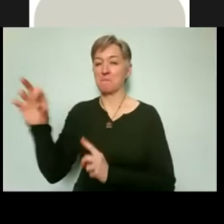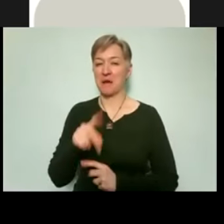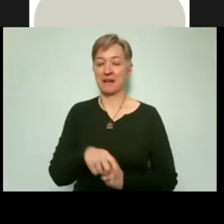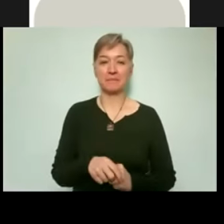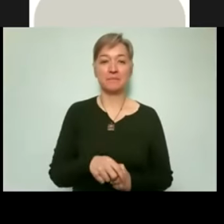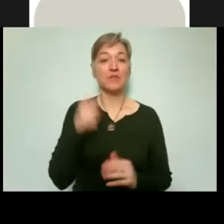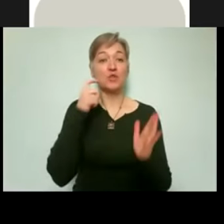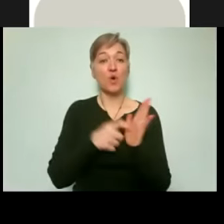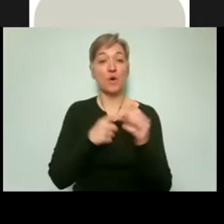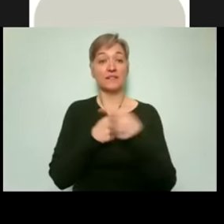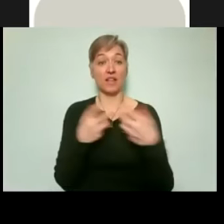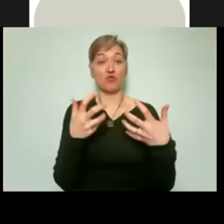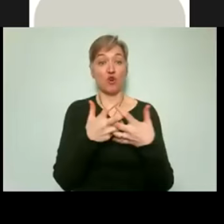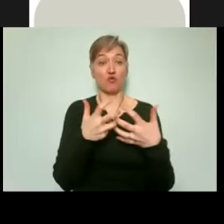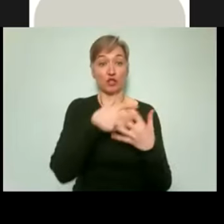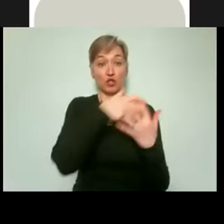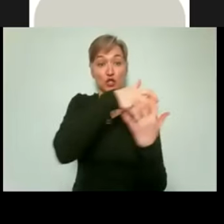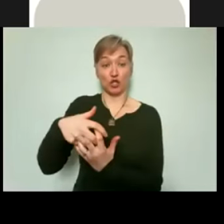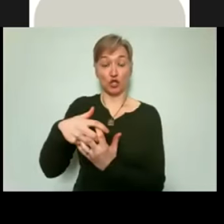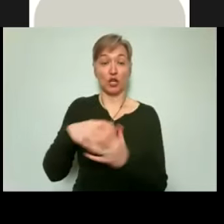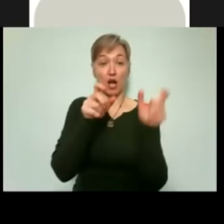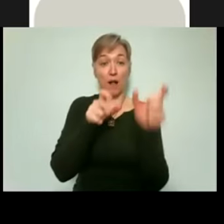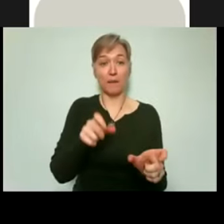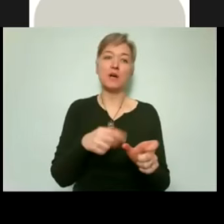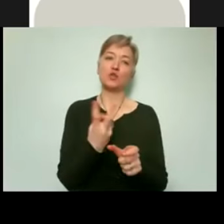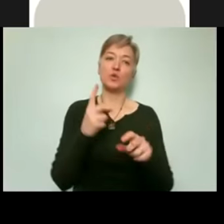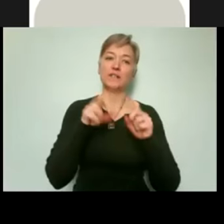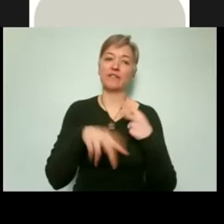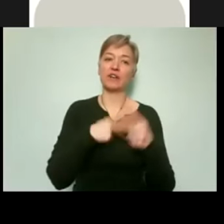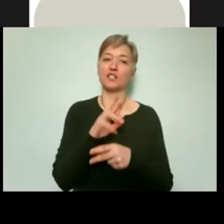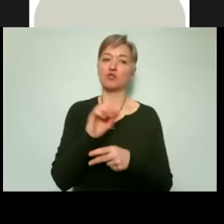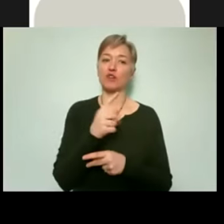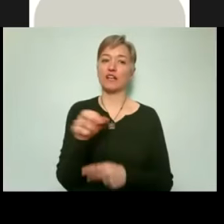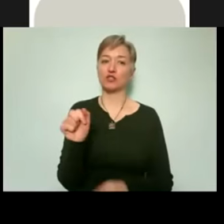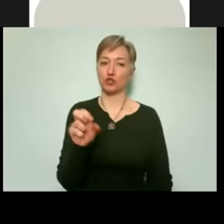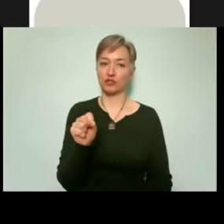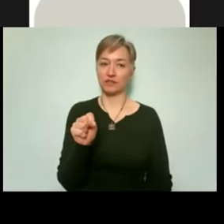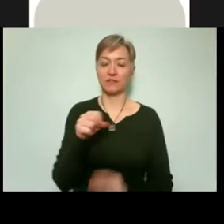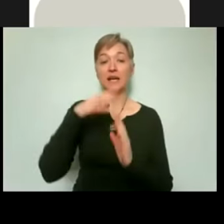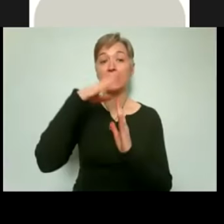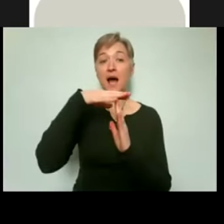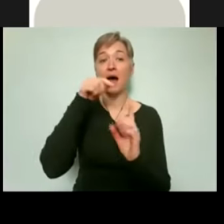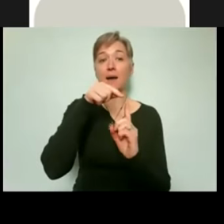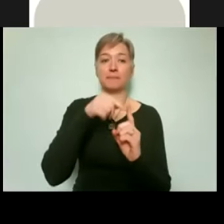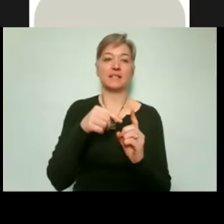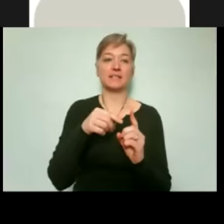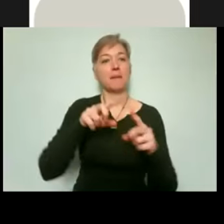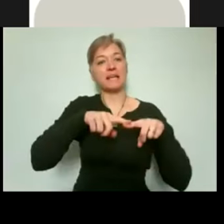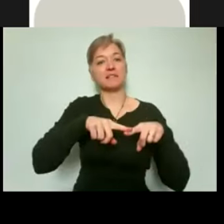the regressor column, there are really two quite different sorts of regressors. So these at the top are